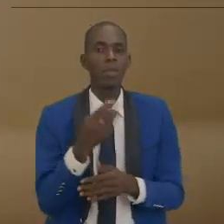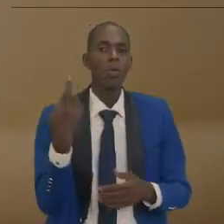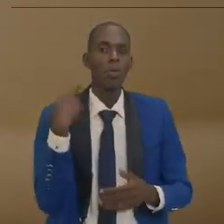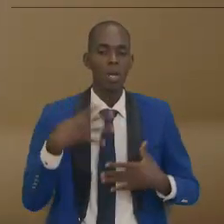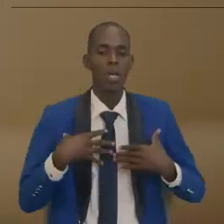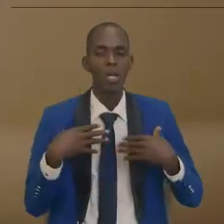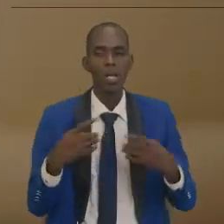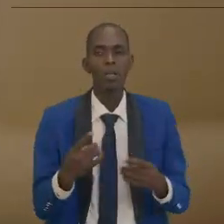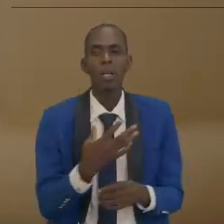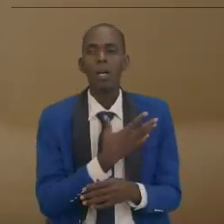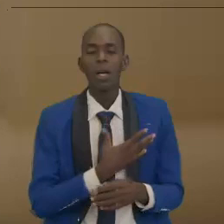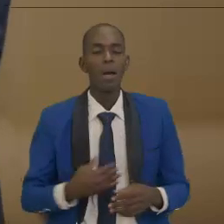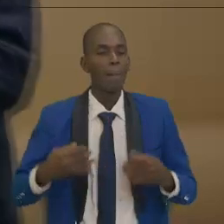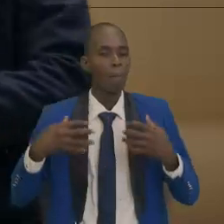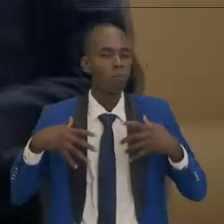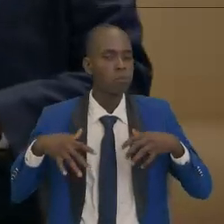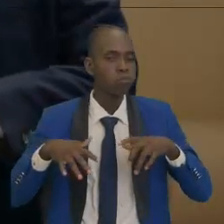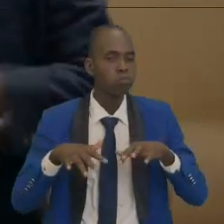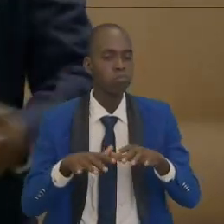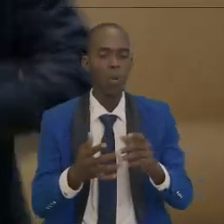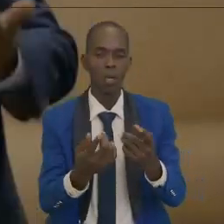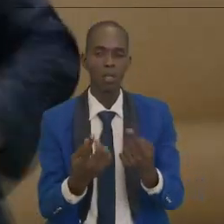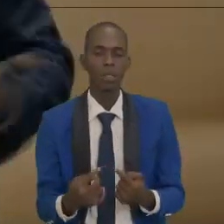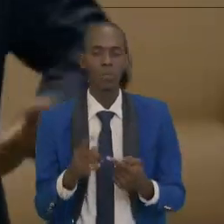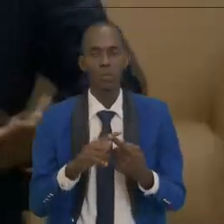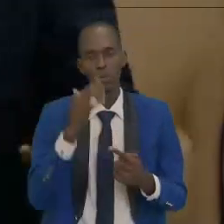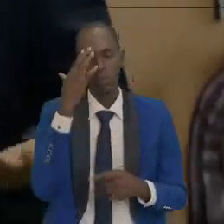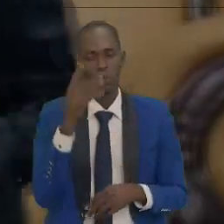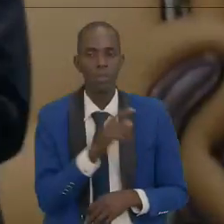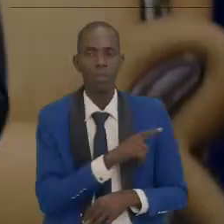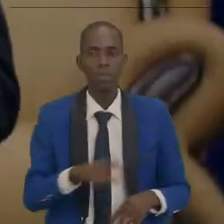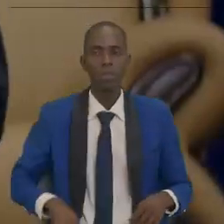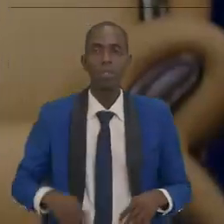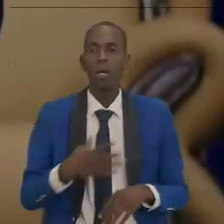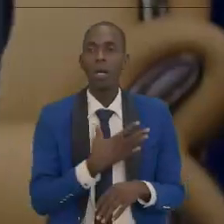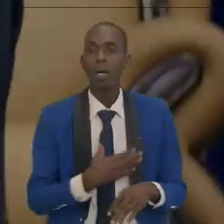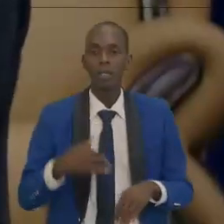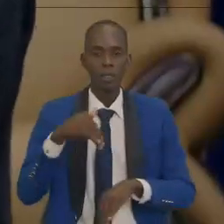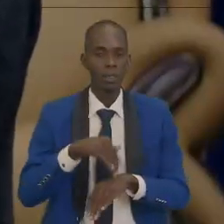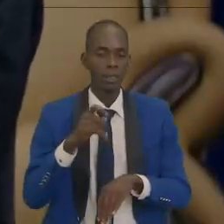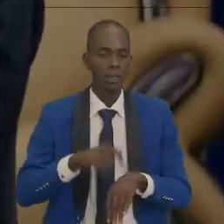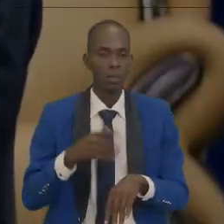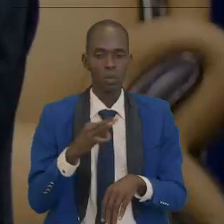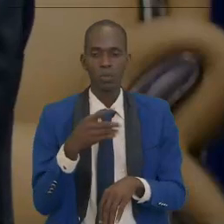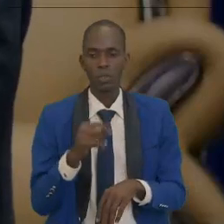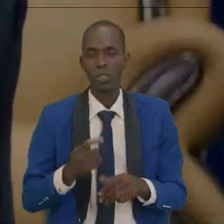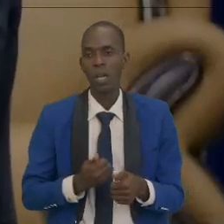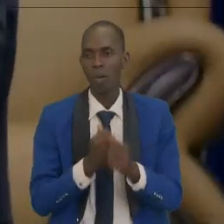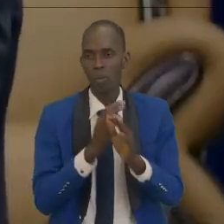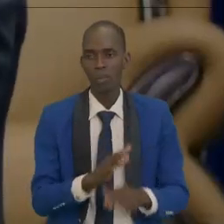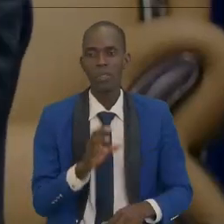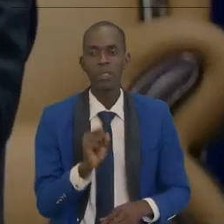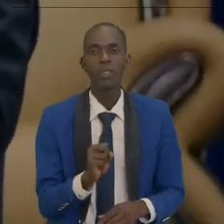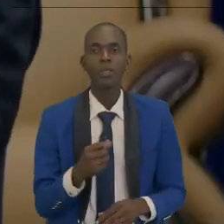multitudes came to the Lord and eventually the time of the Apostles were